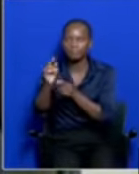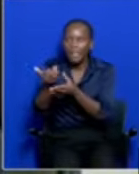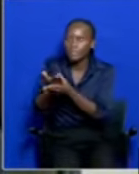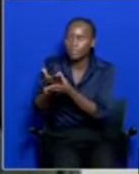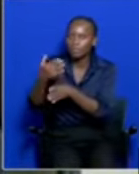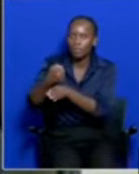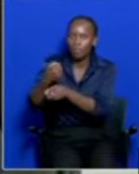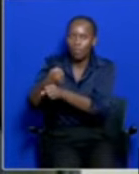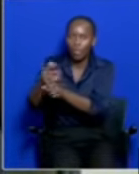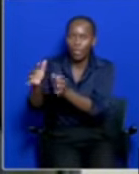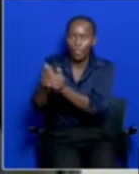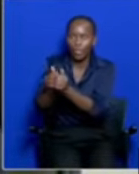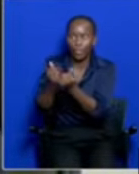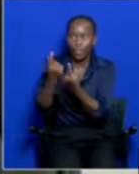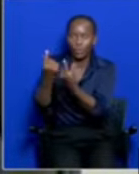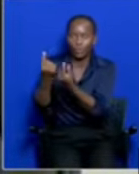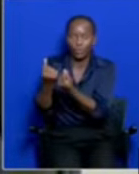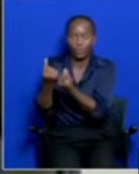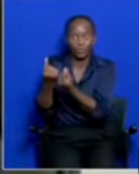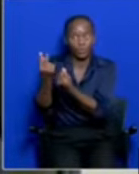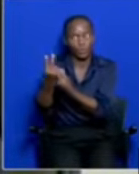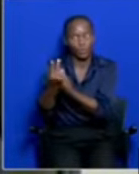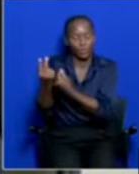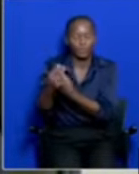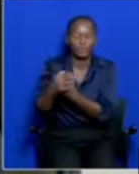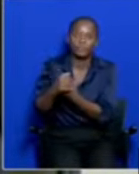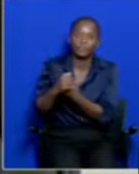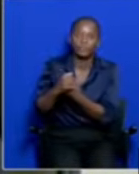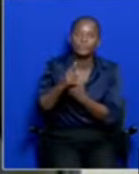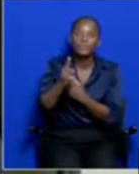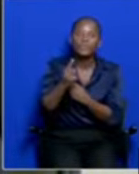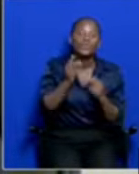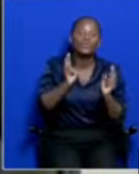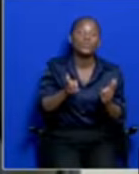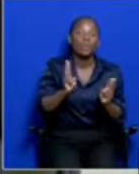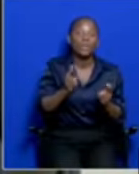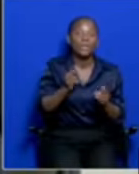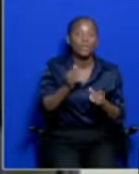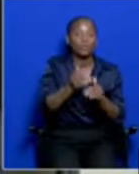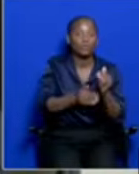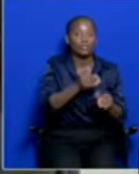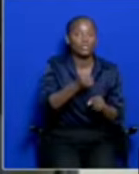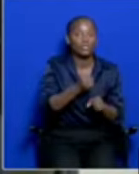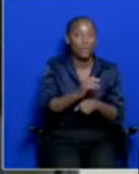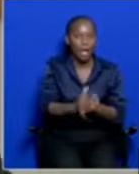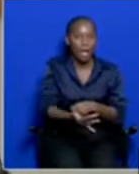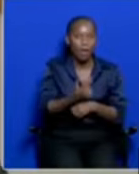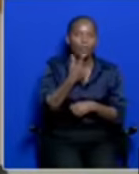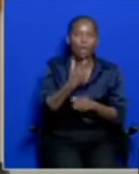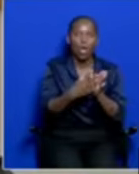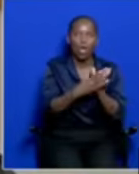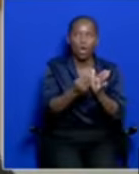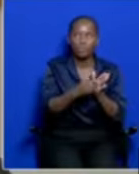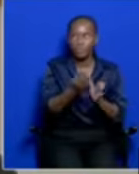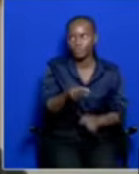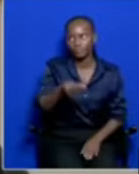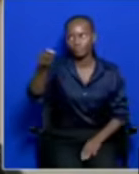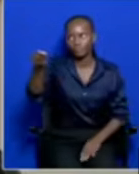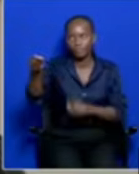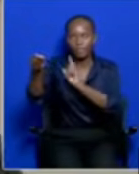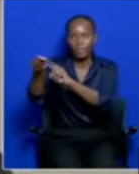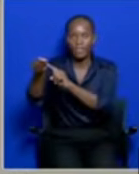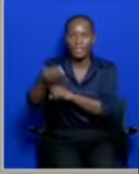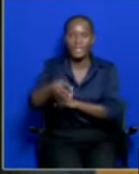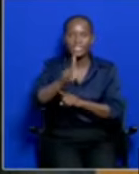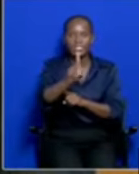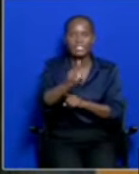When we give them copies, they open their DR, they put them there, and we